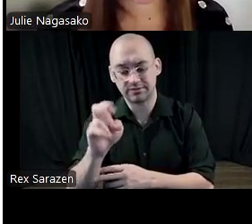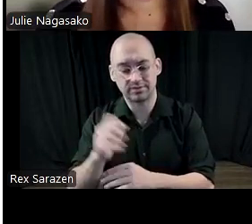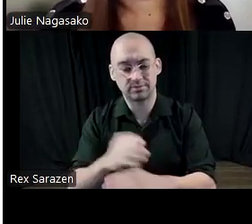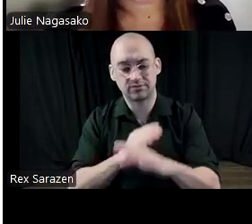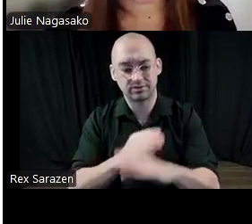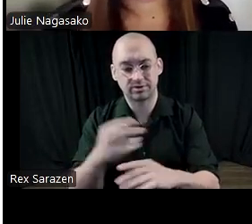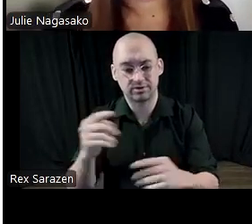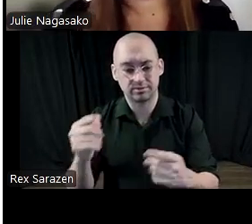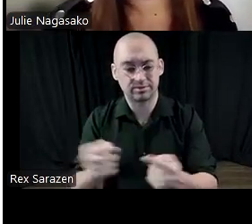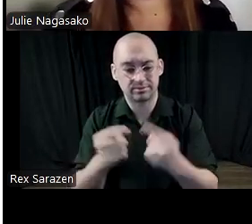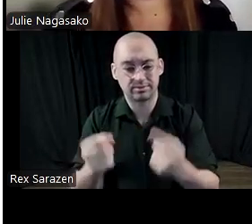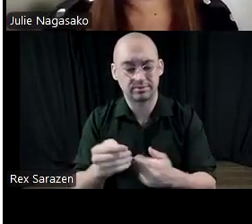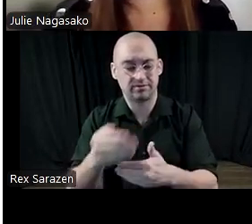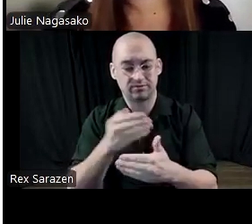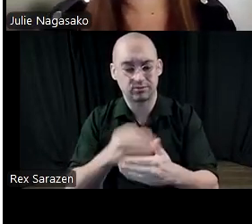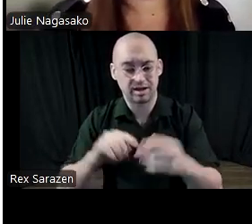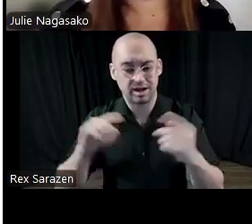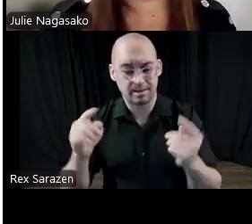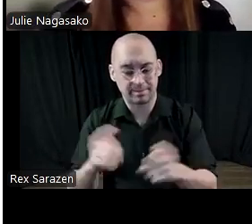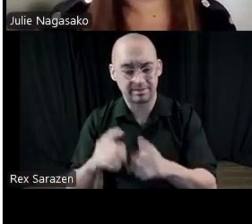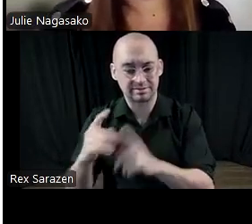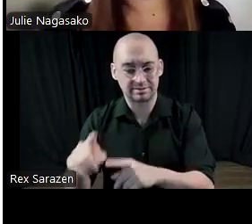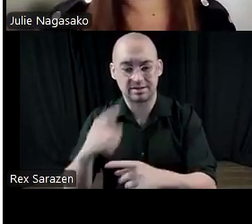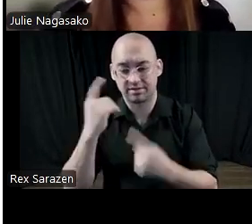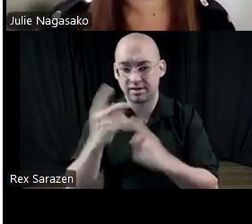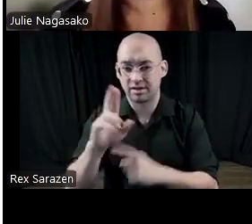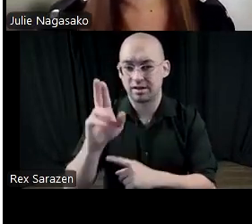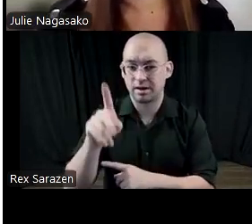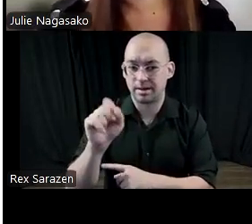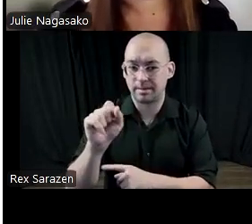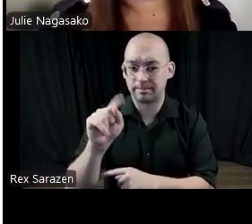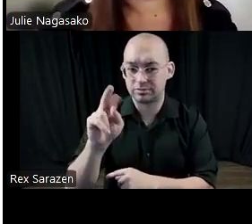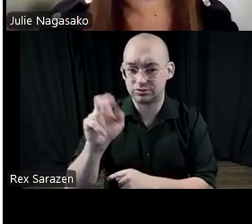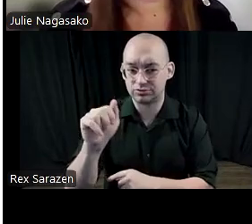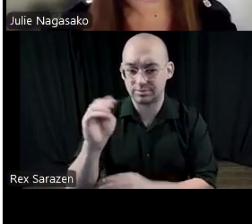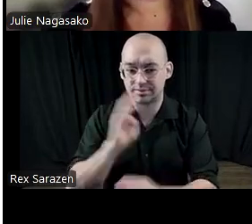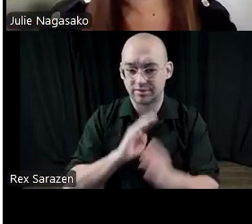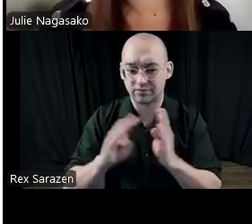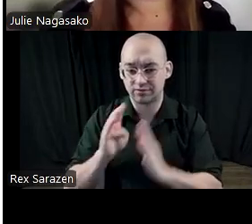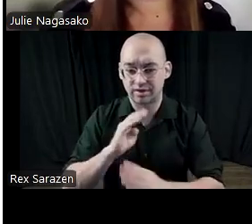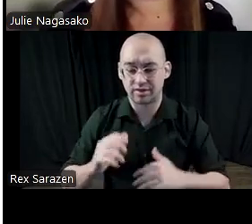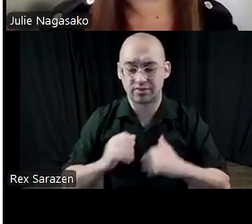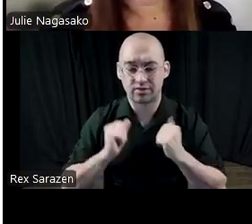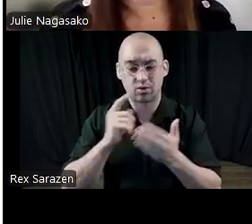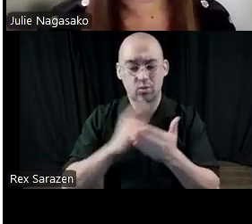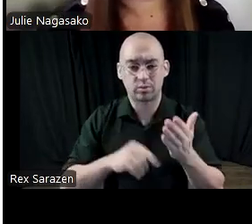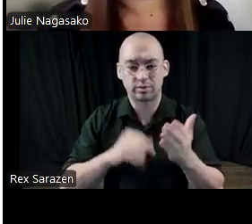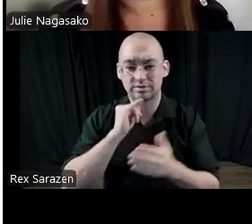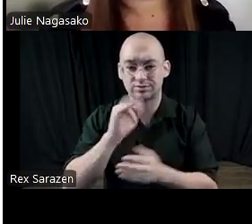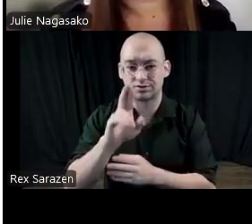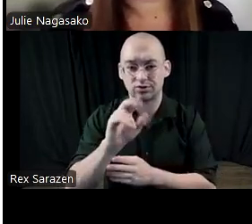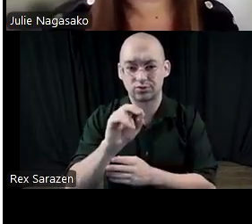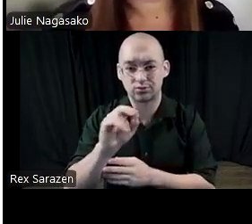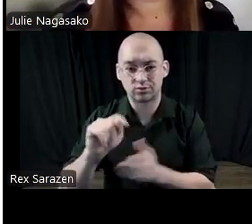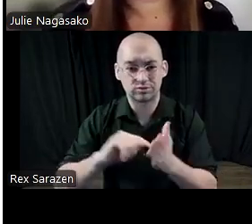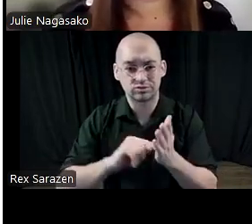occurs. We like to think about the term upstream in behavioral health to look at what are the root causes that might be influencing